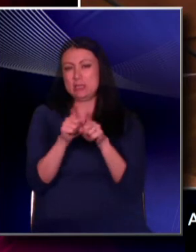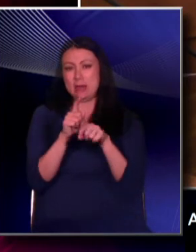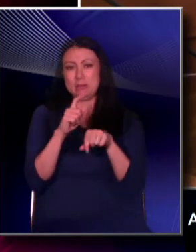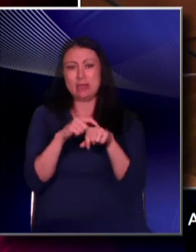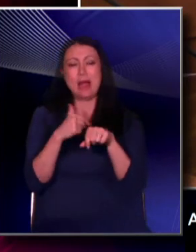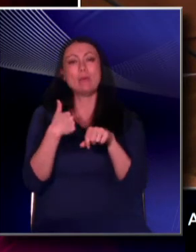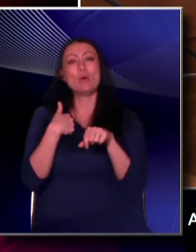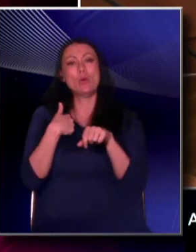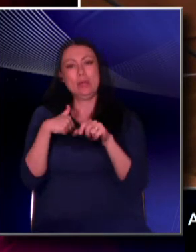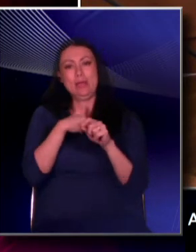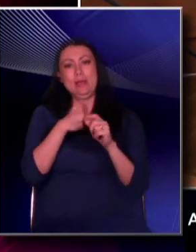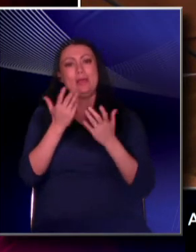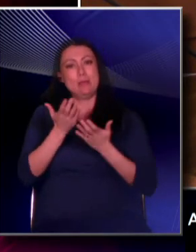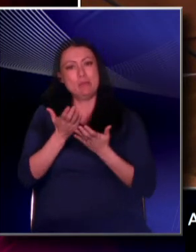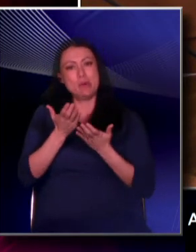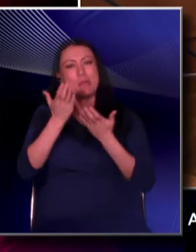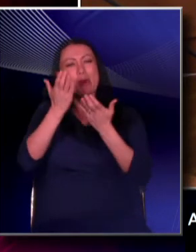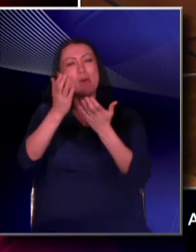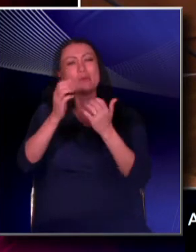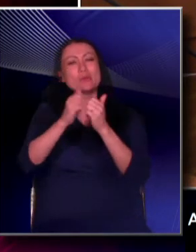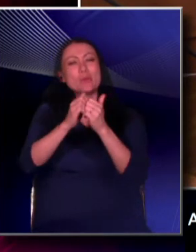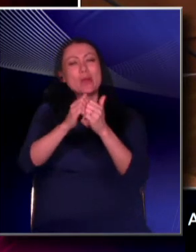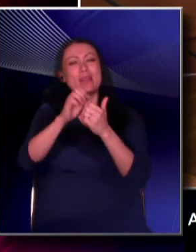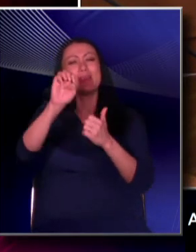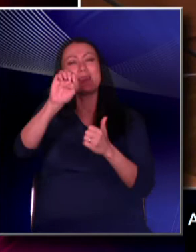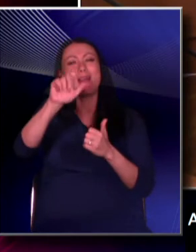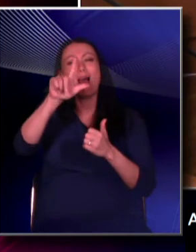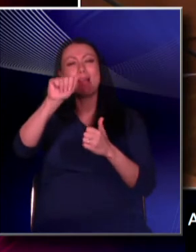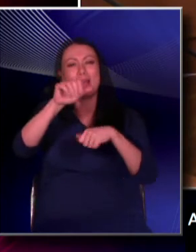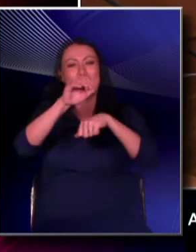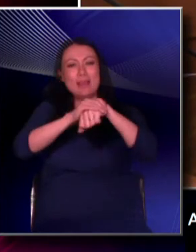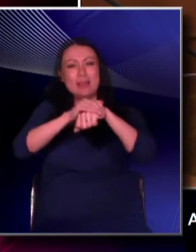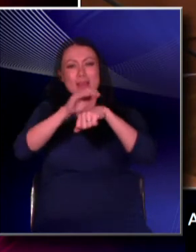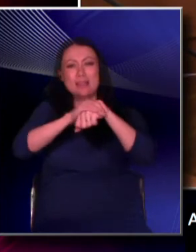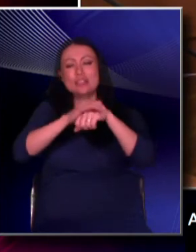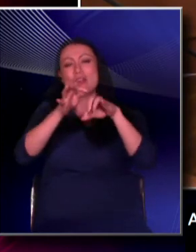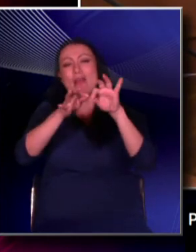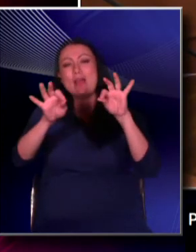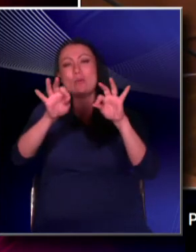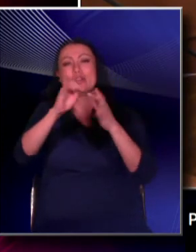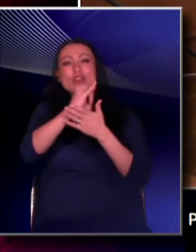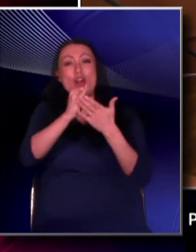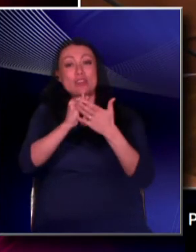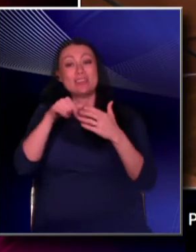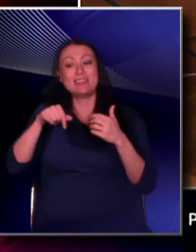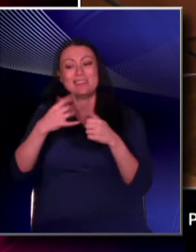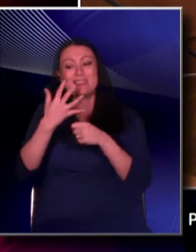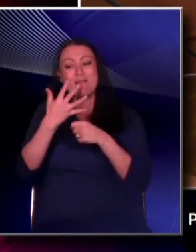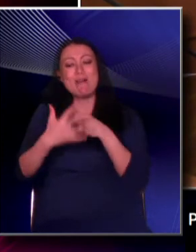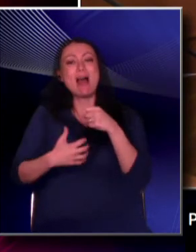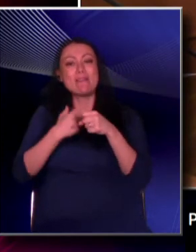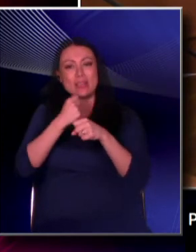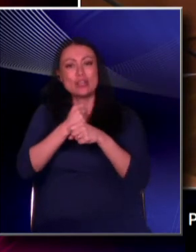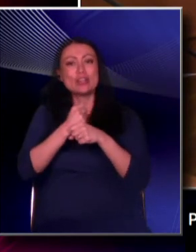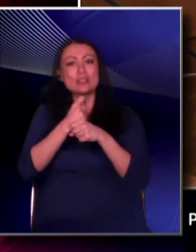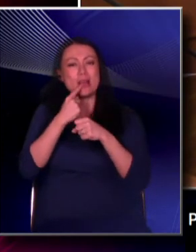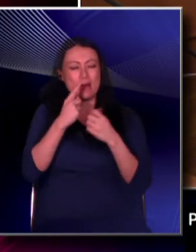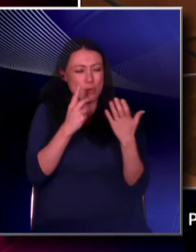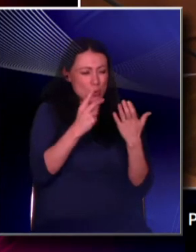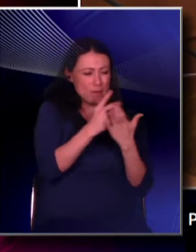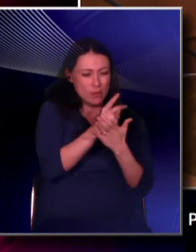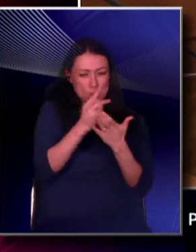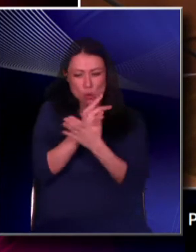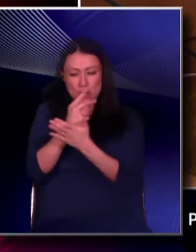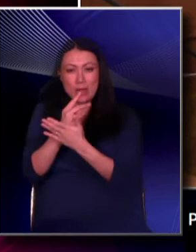you with ELA curriculum. This is part of a 5-year cycle of reviewing each of our major